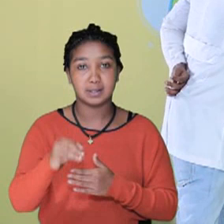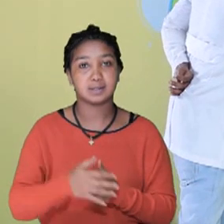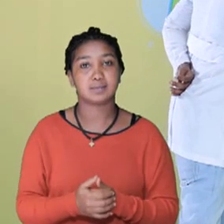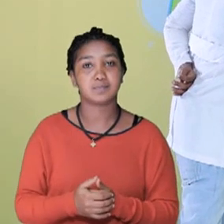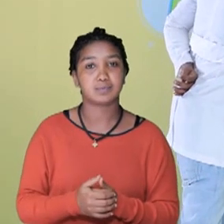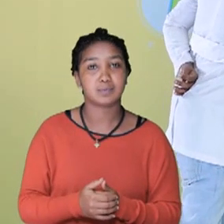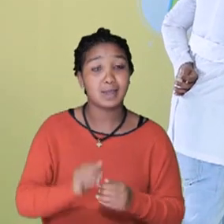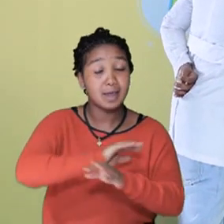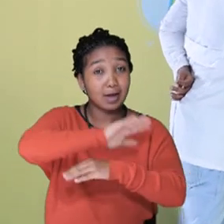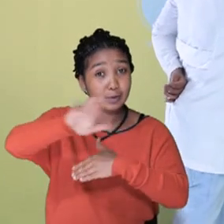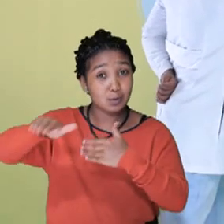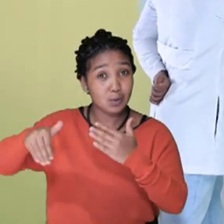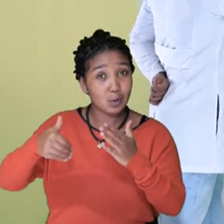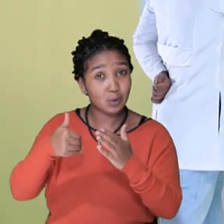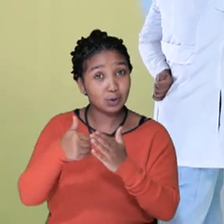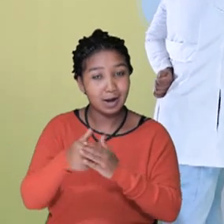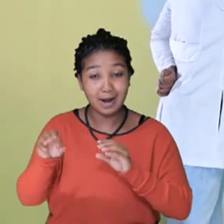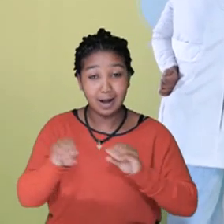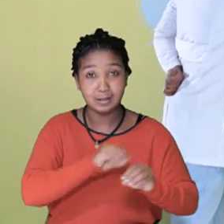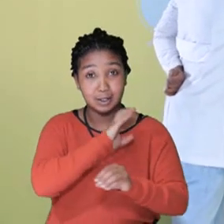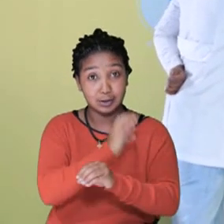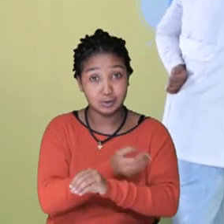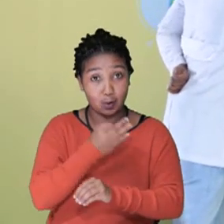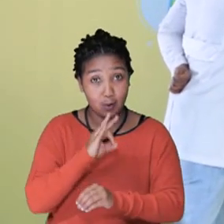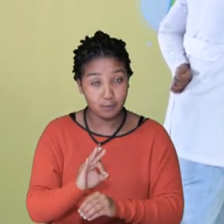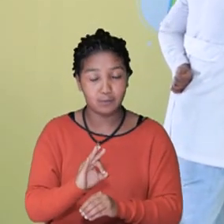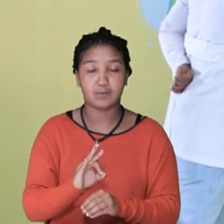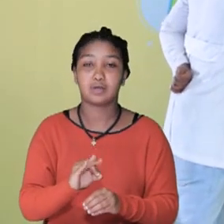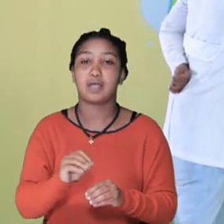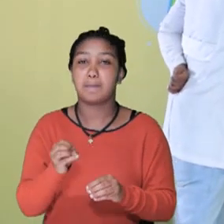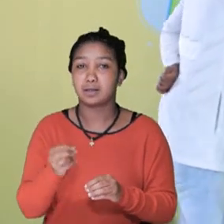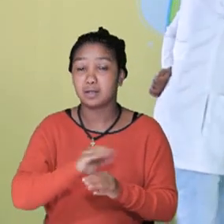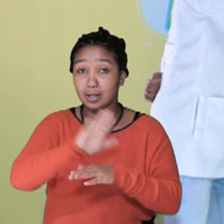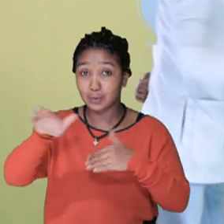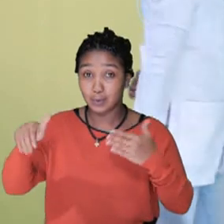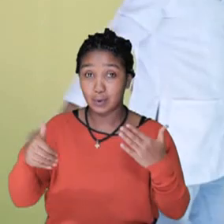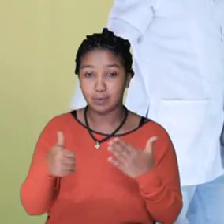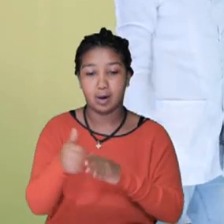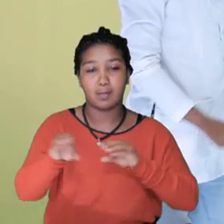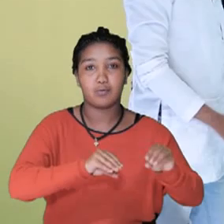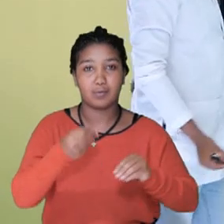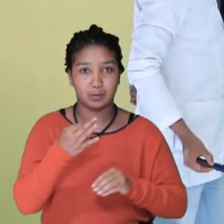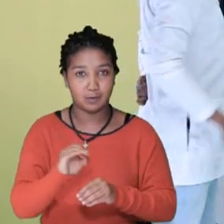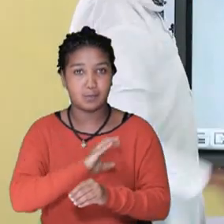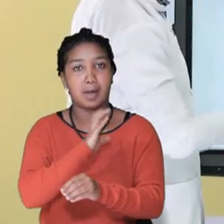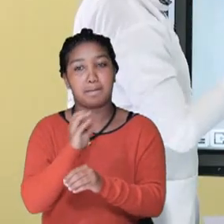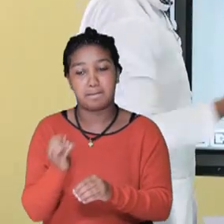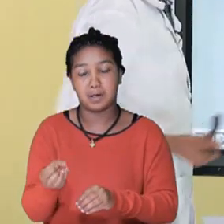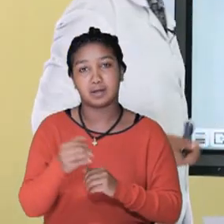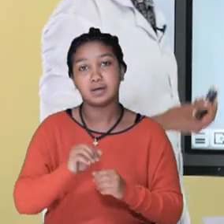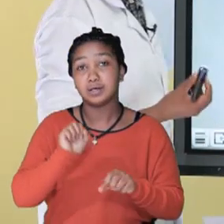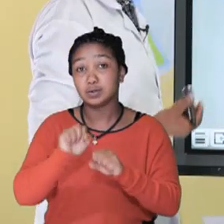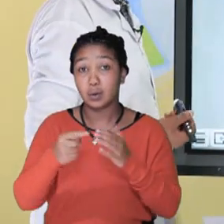a total kinetic energy of the particle, which means a total movement of a particle. So